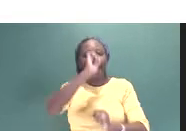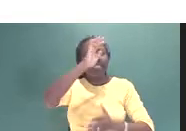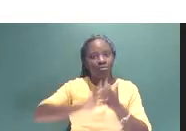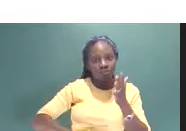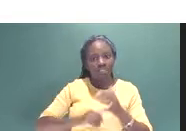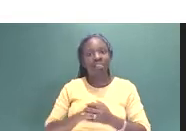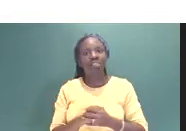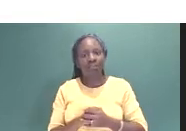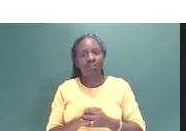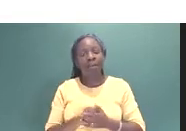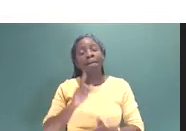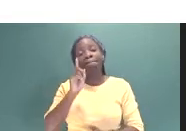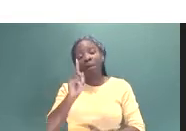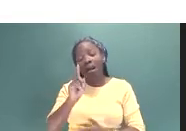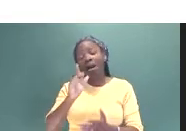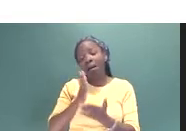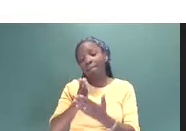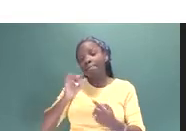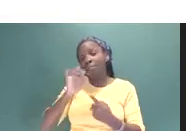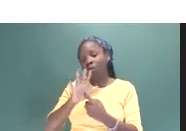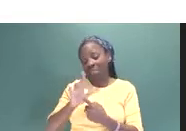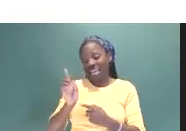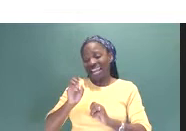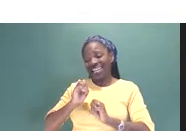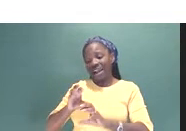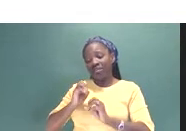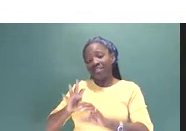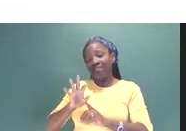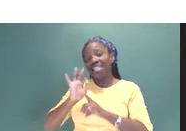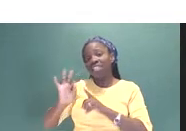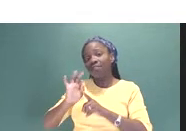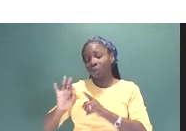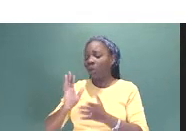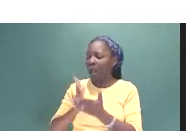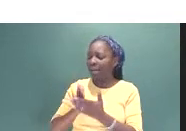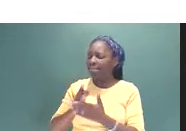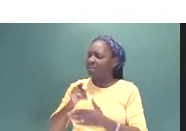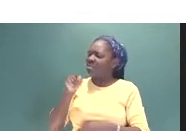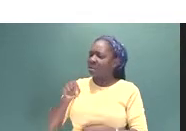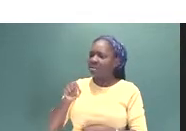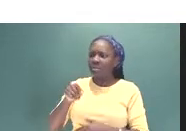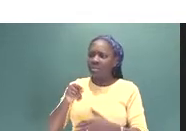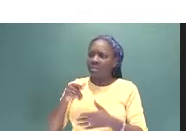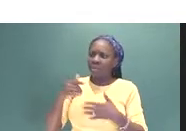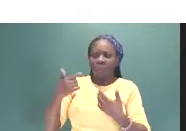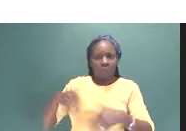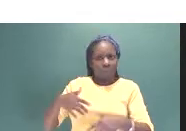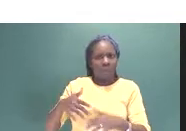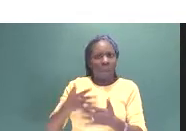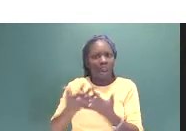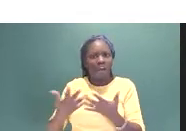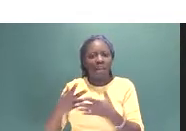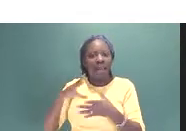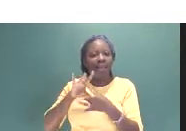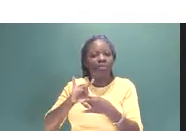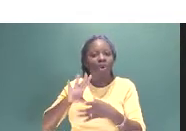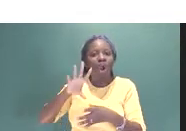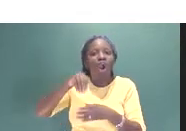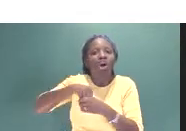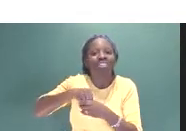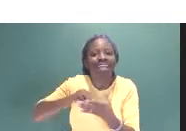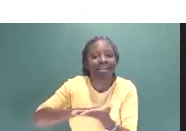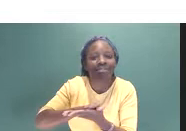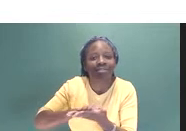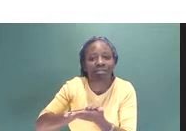But importantly as well, narrative interviews provide insights into contextual aspects. So doing this study across